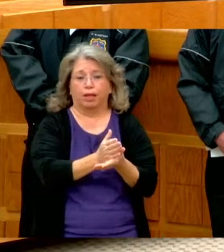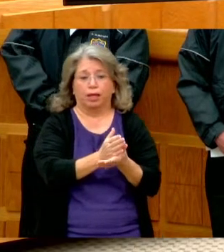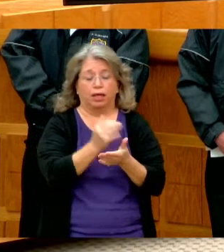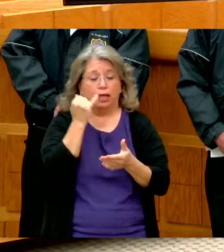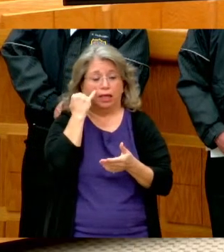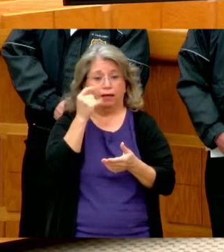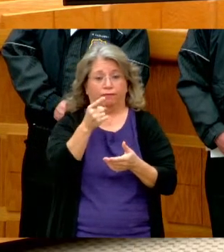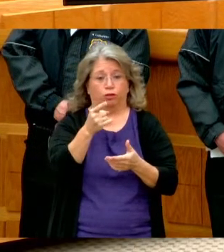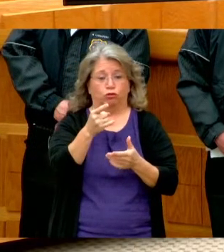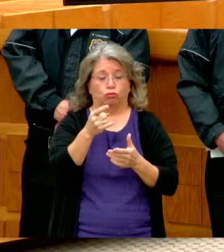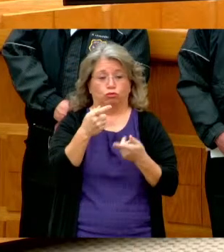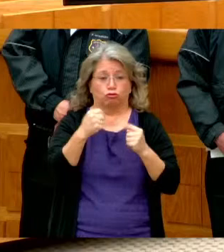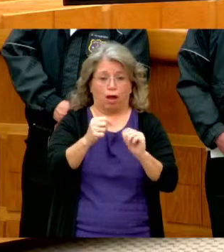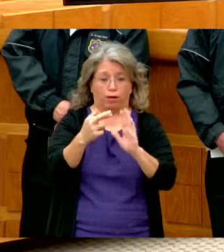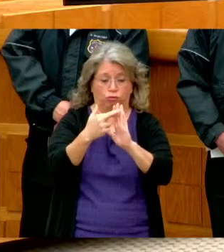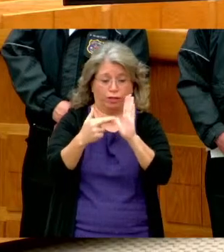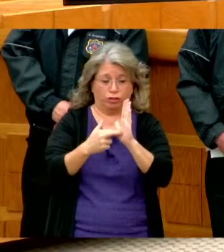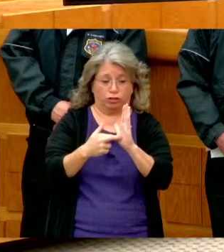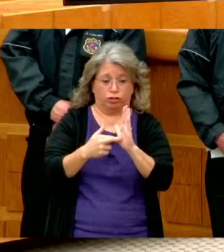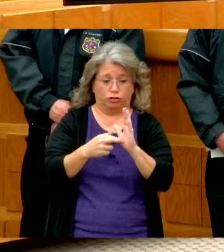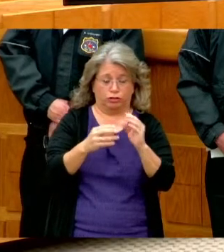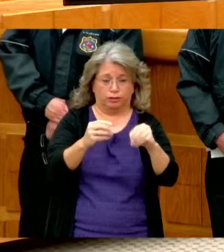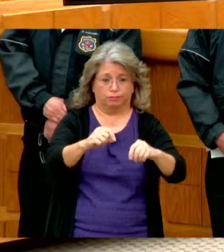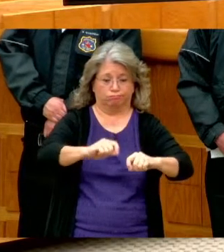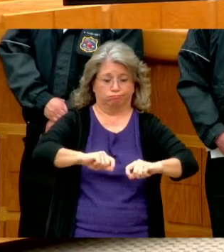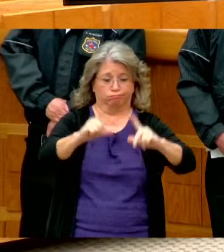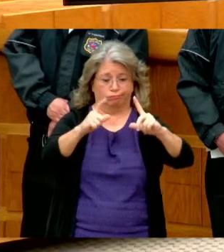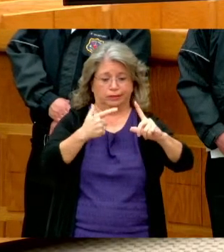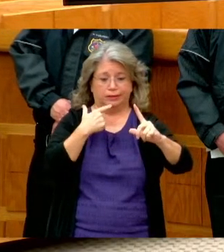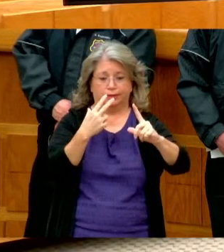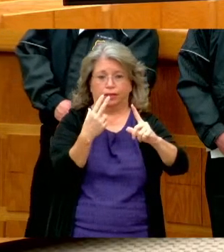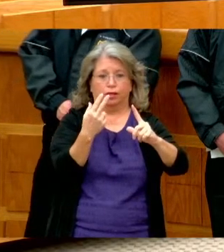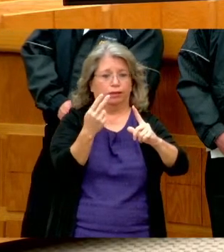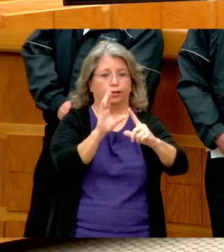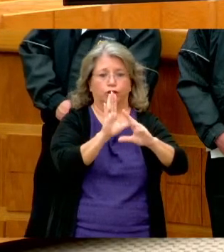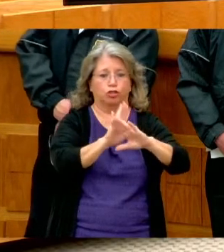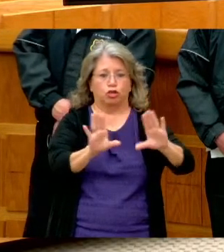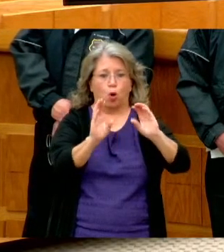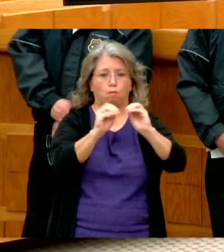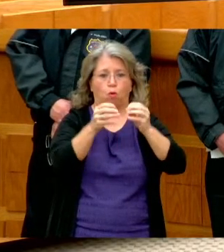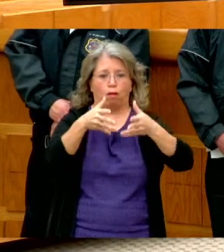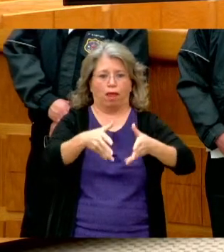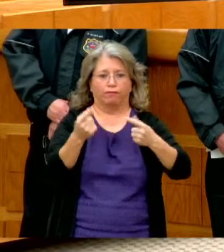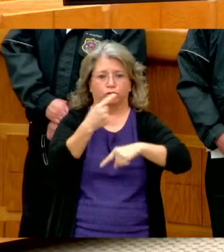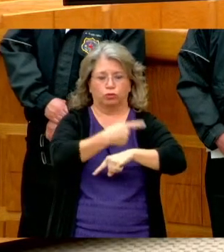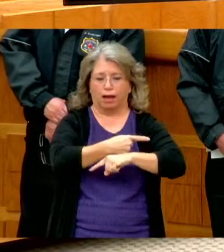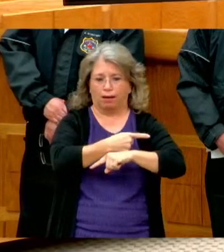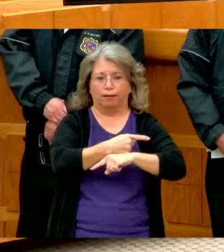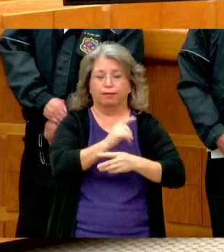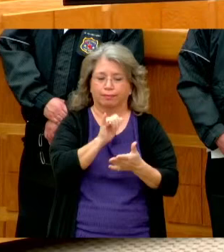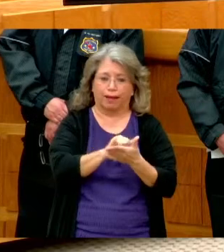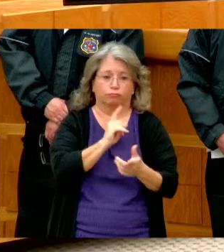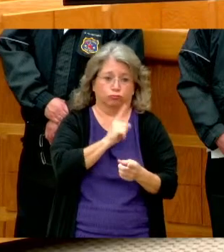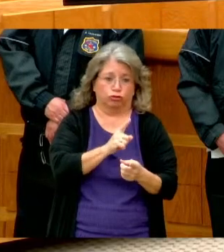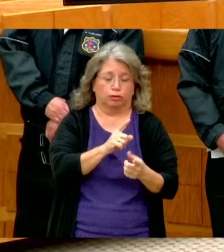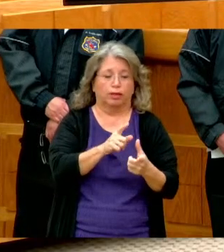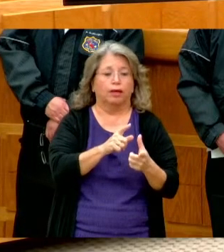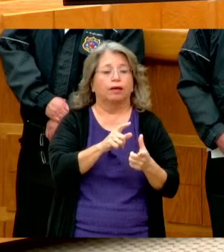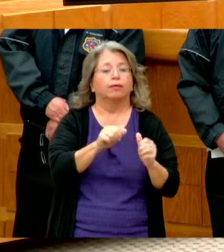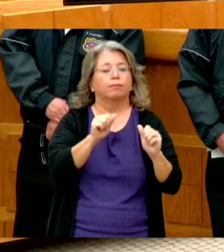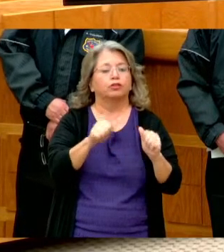for today, that's what it is, but you're going to be able to do it again the next